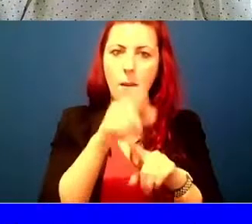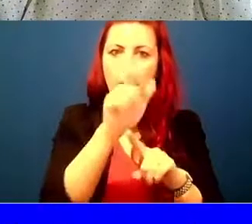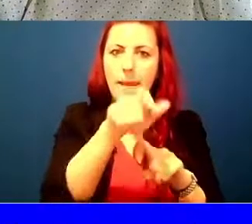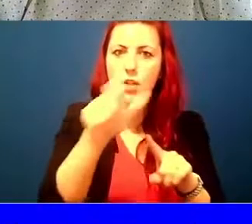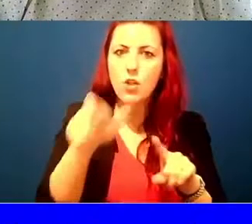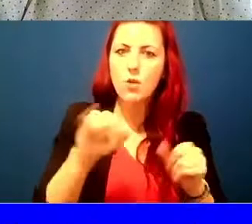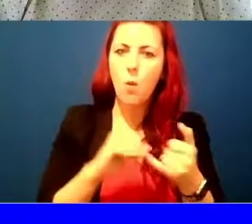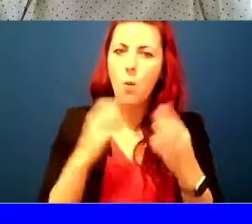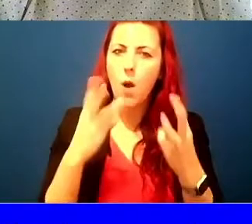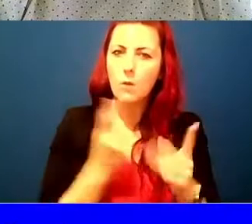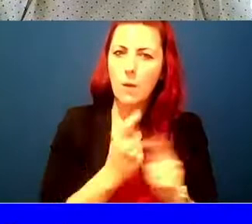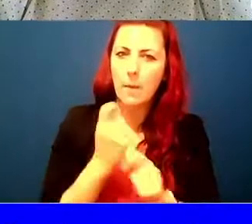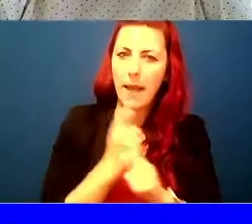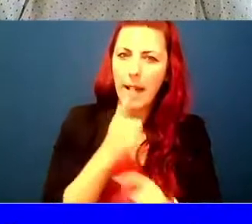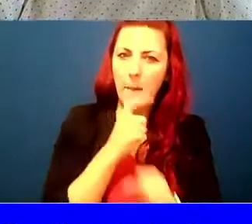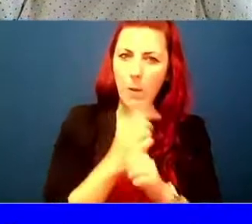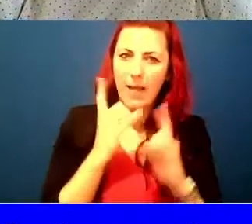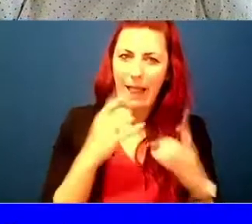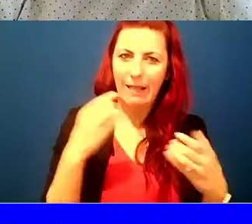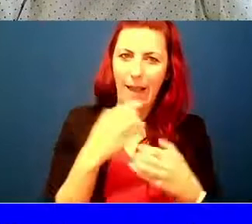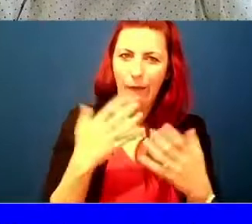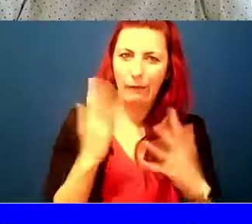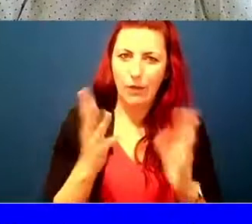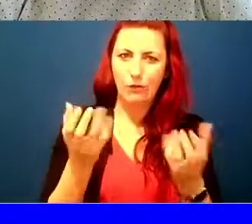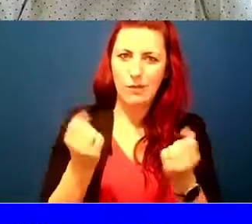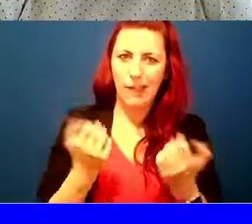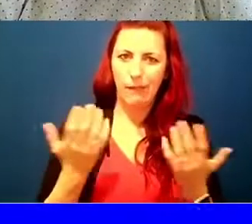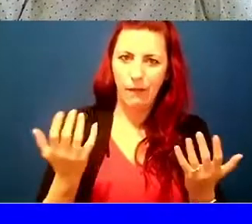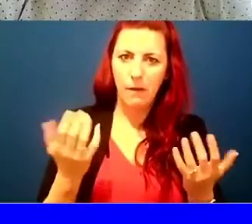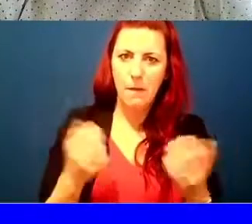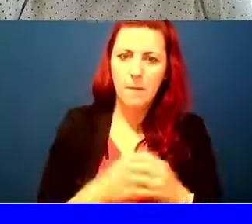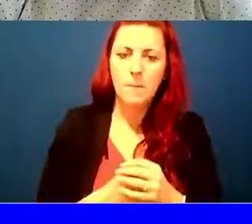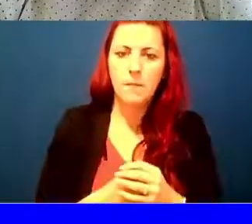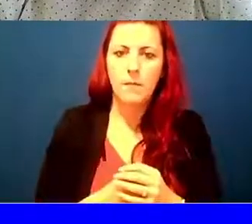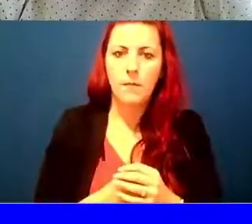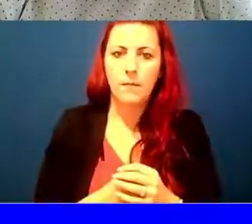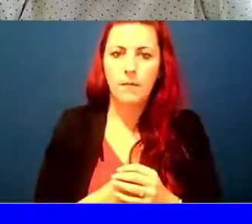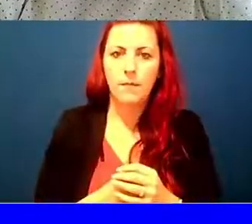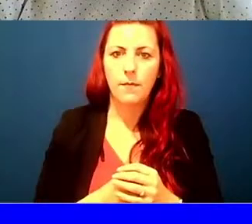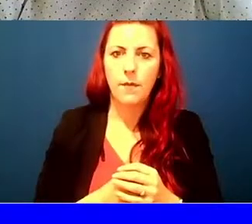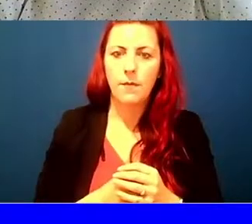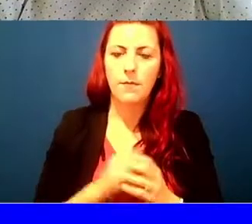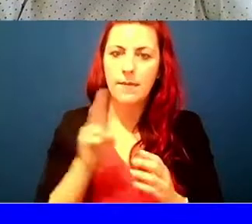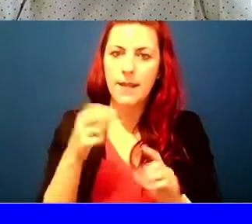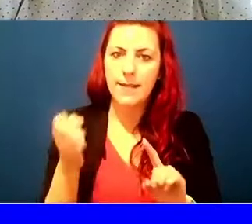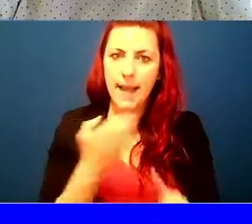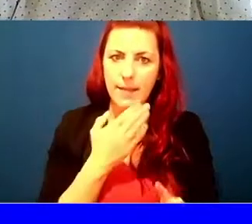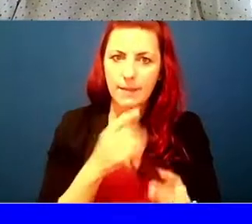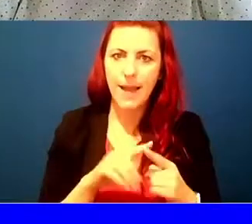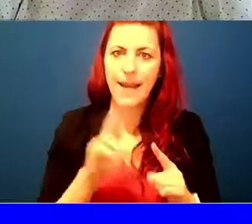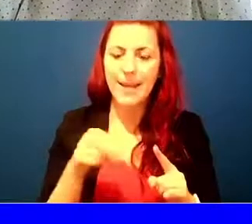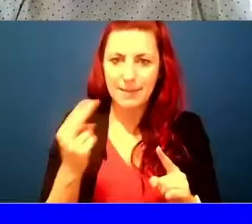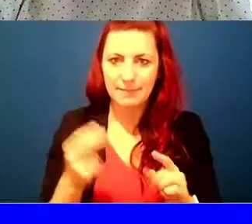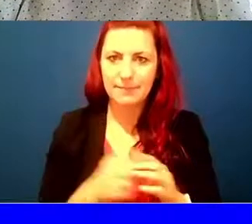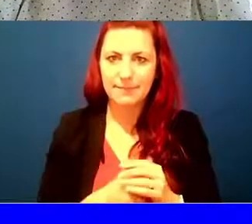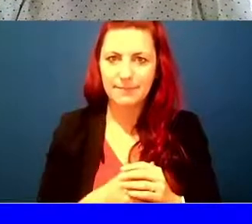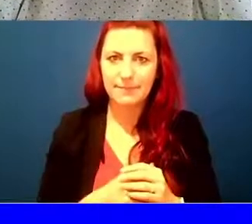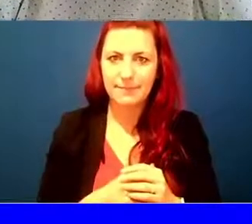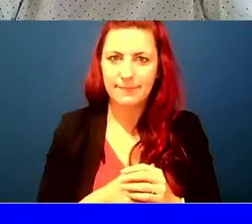about healthcare they have received. If you can move on to the next slide, please. And the next one again.